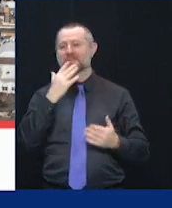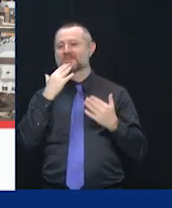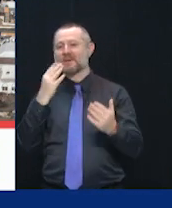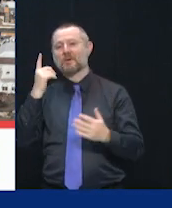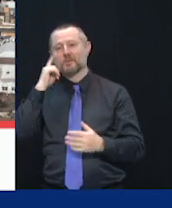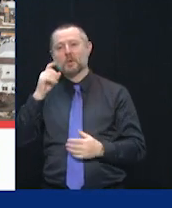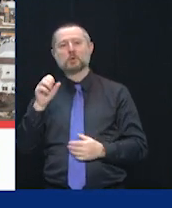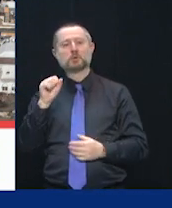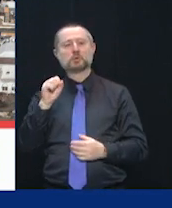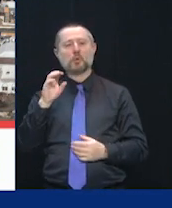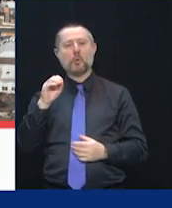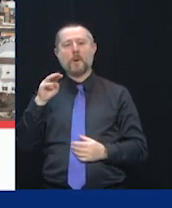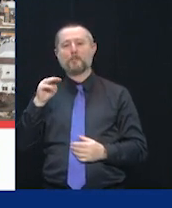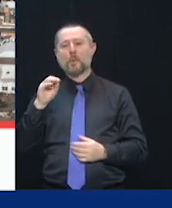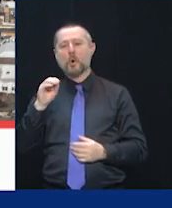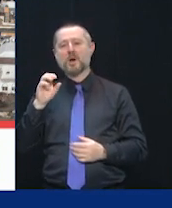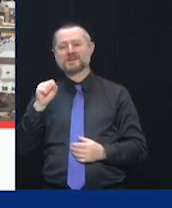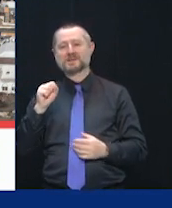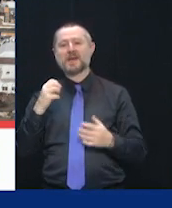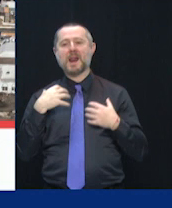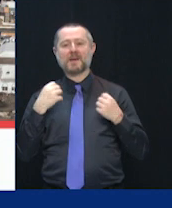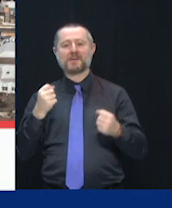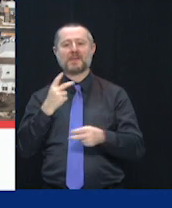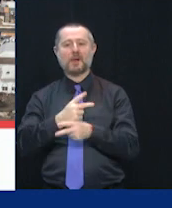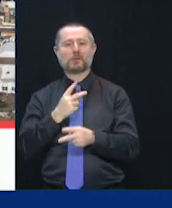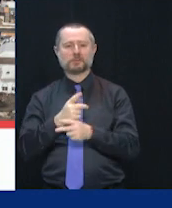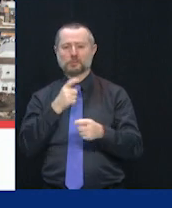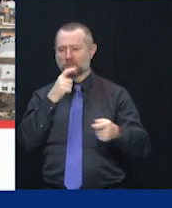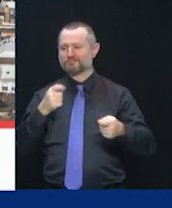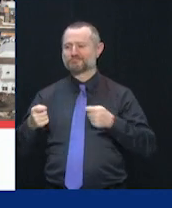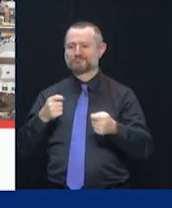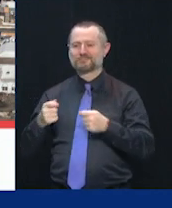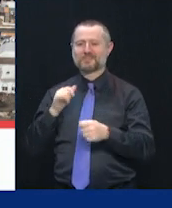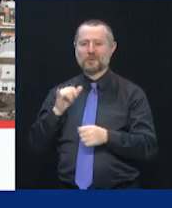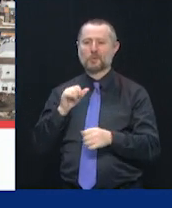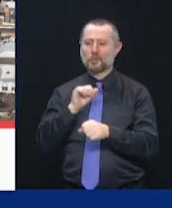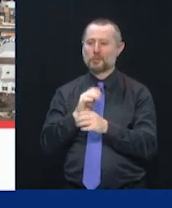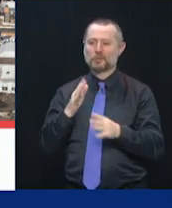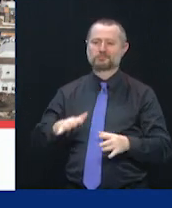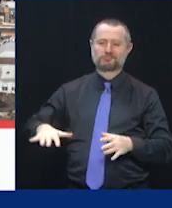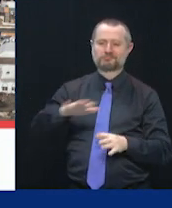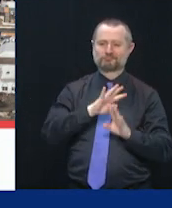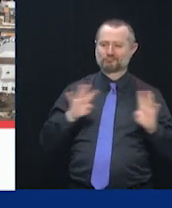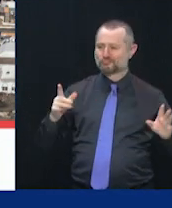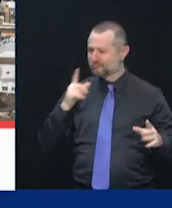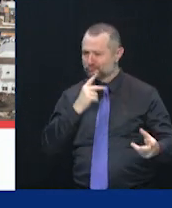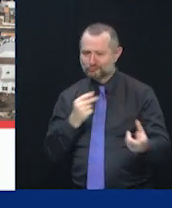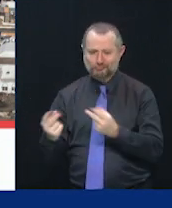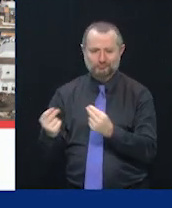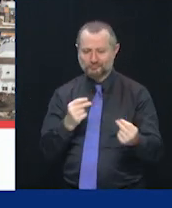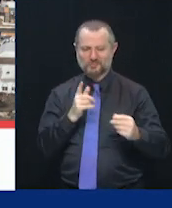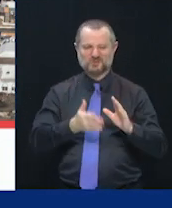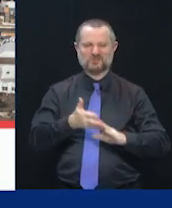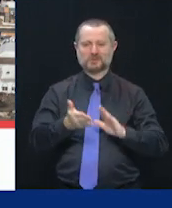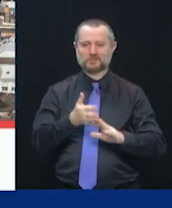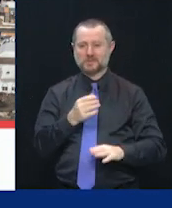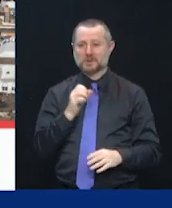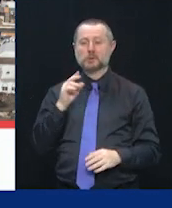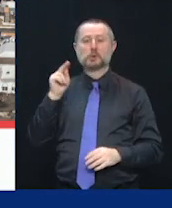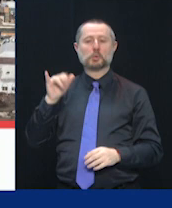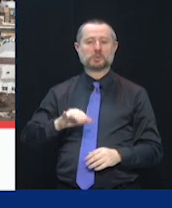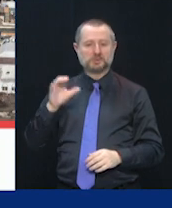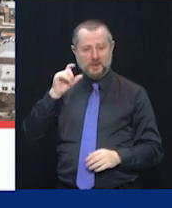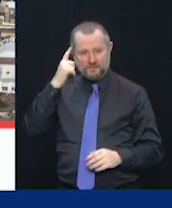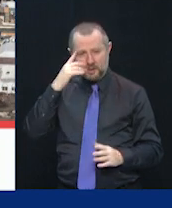Somos Healthcare, who's actually providing the clinicians. New York City is a partner. I want to thank them. I want to thank